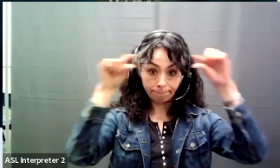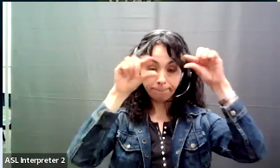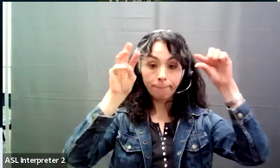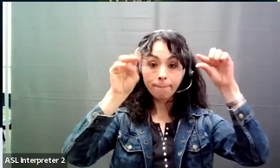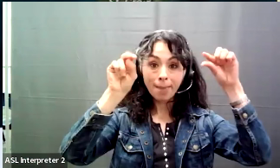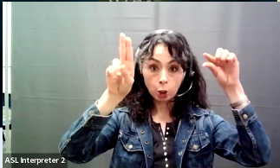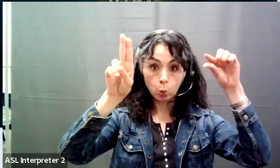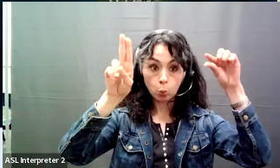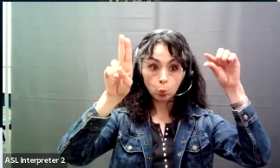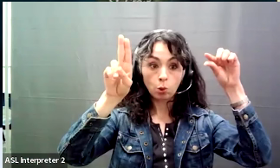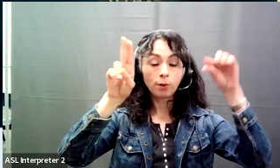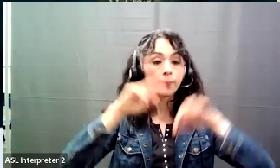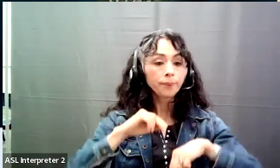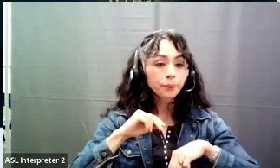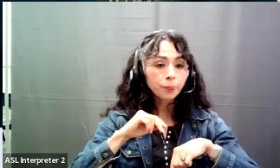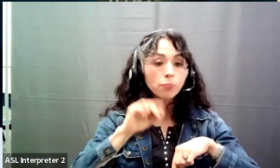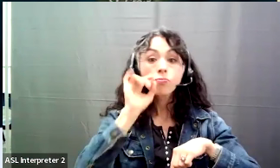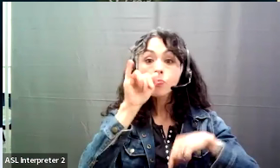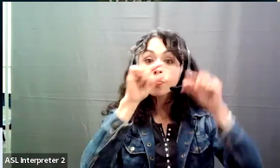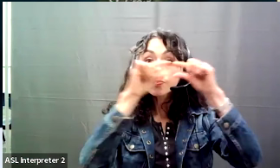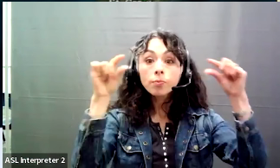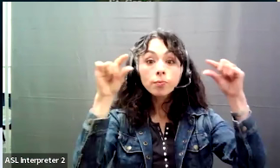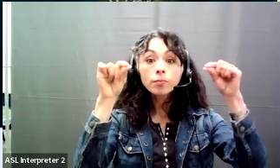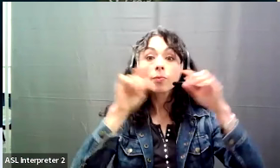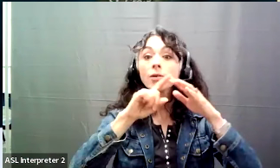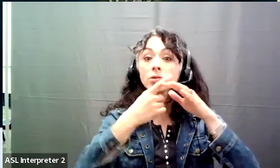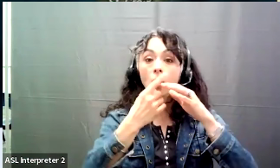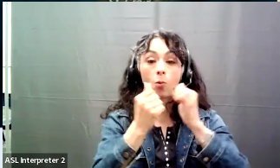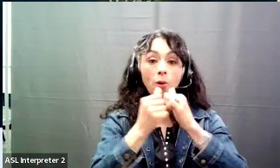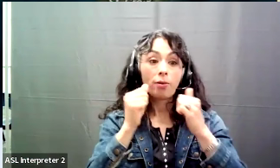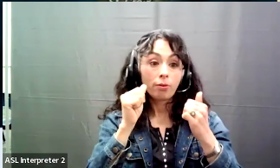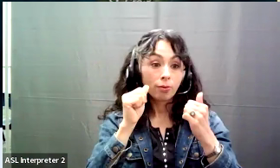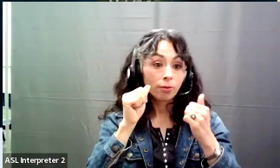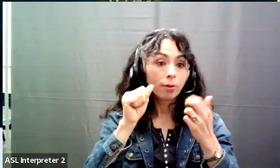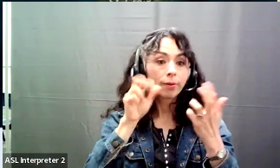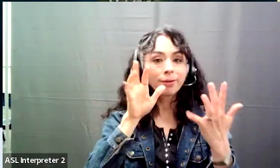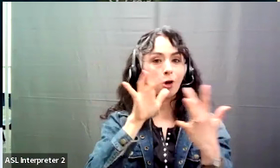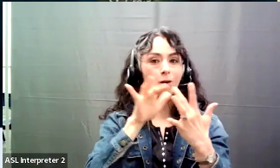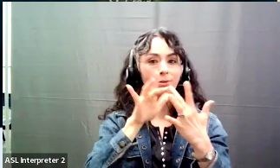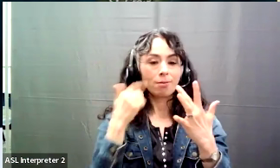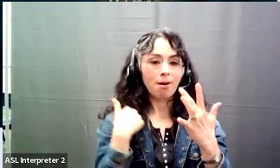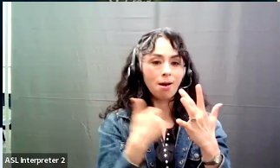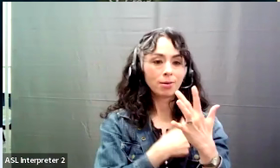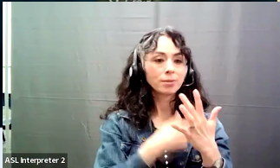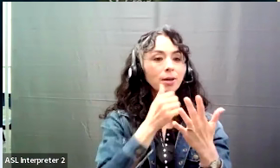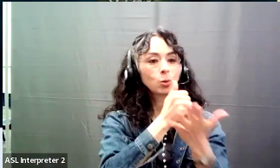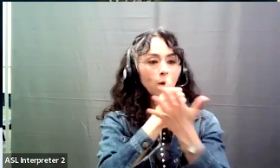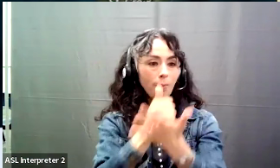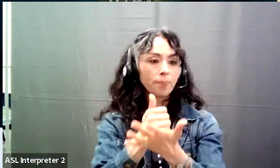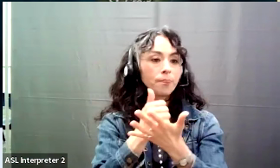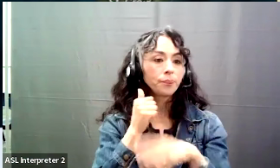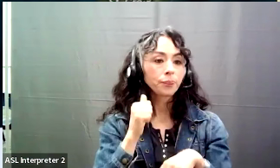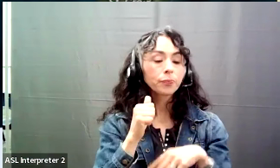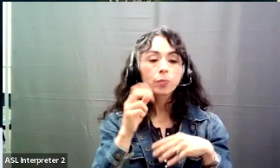menu. And this menu starts with Contact Us, and it leads us all the way to Help.